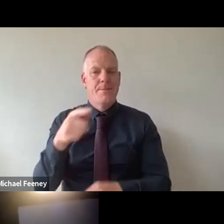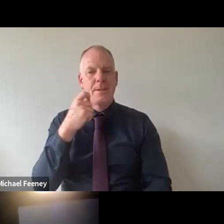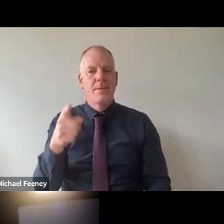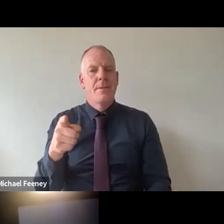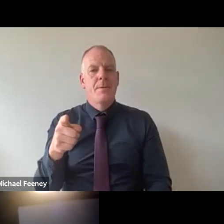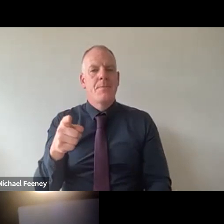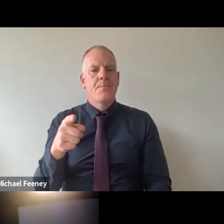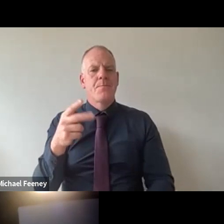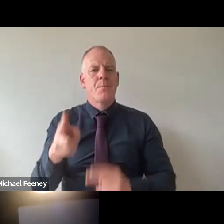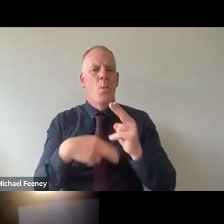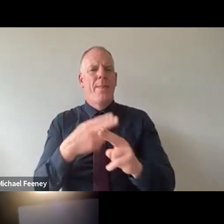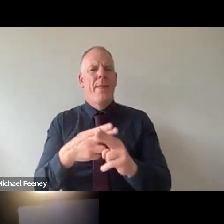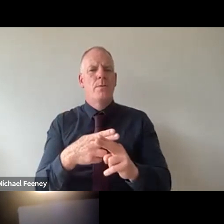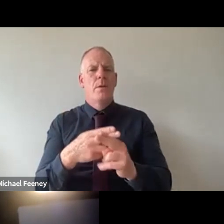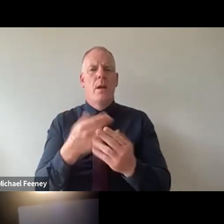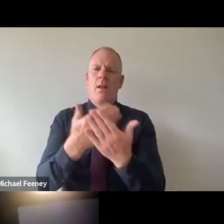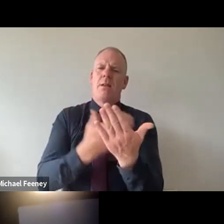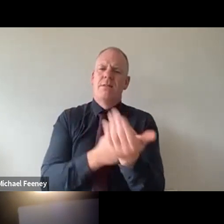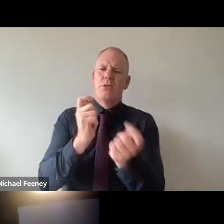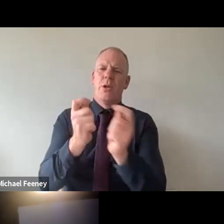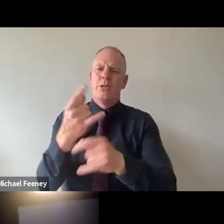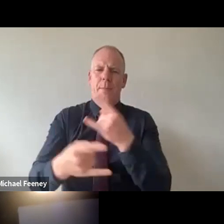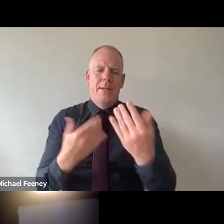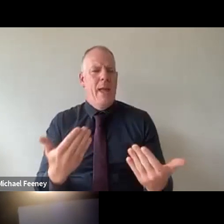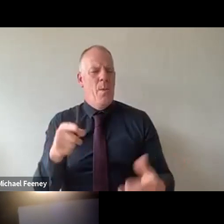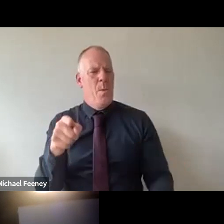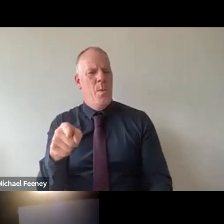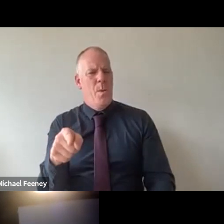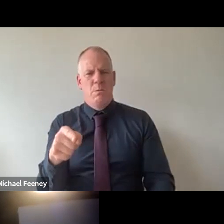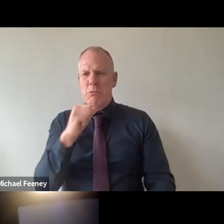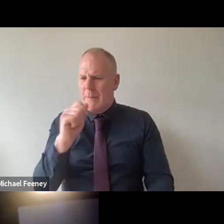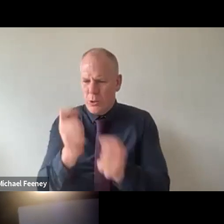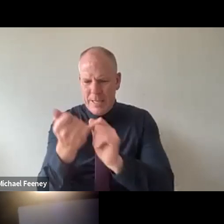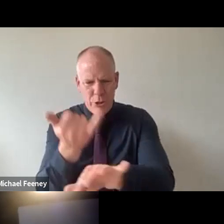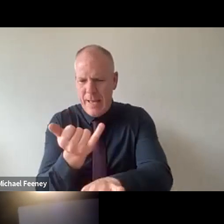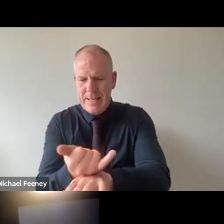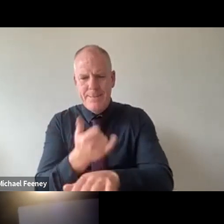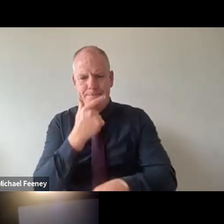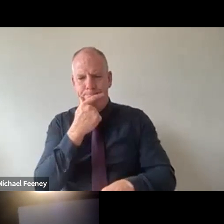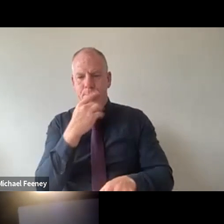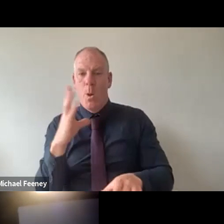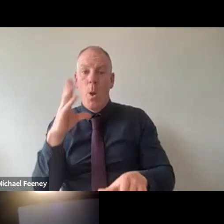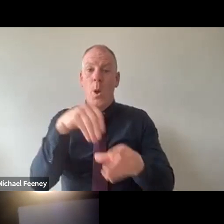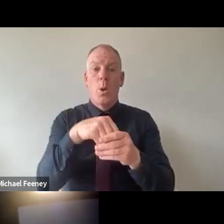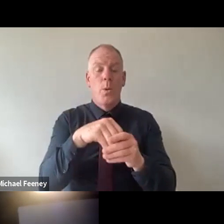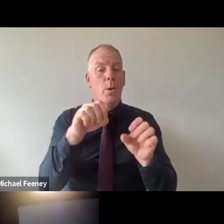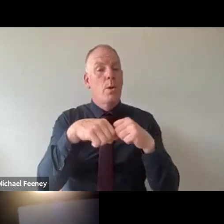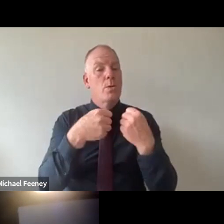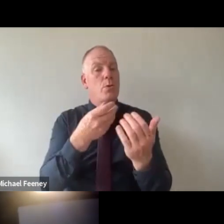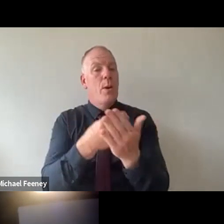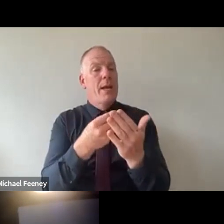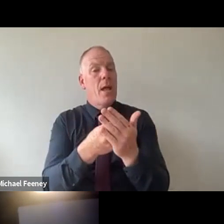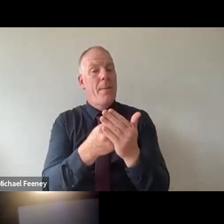in the absence of legislative change at the moment, does the inclusion of socioeconomic status